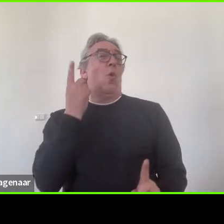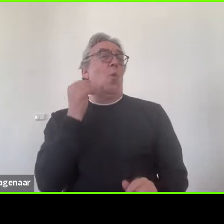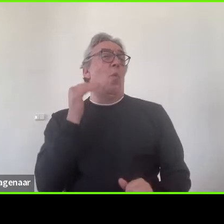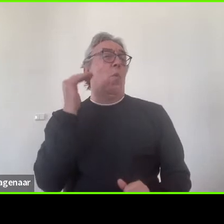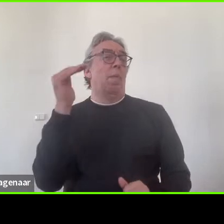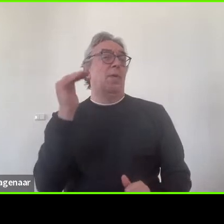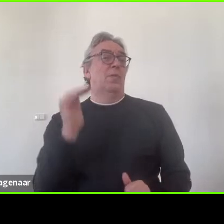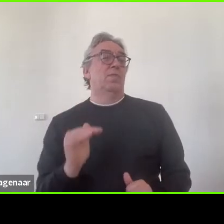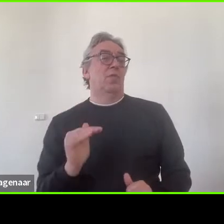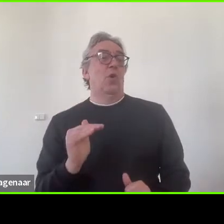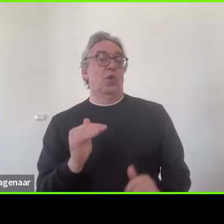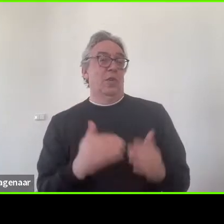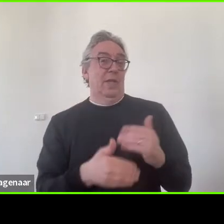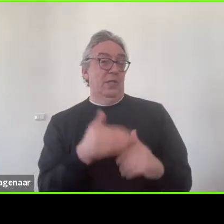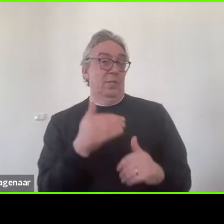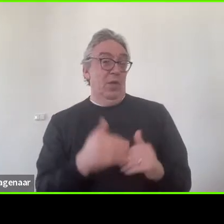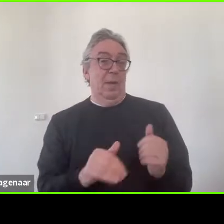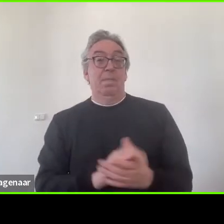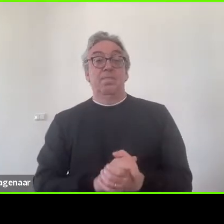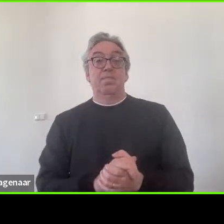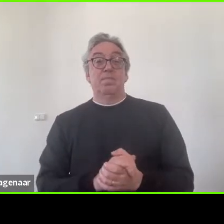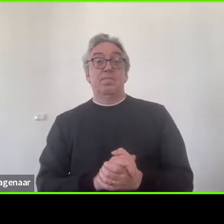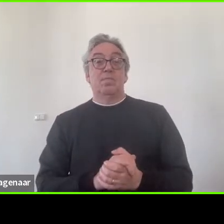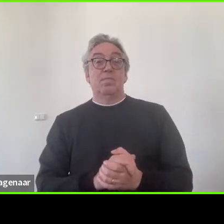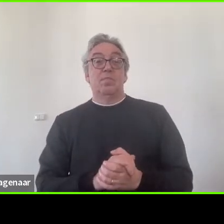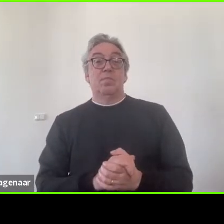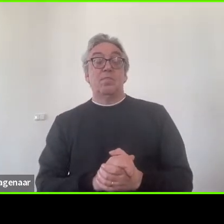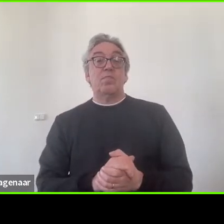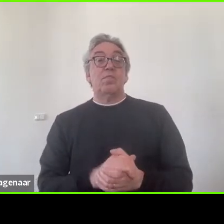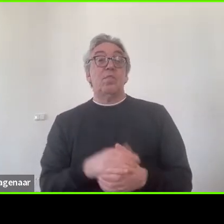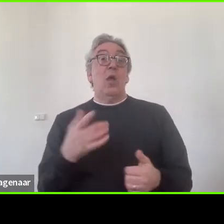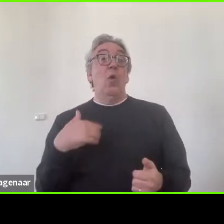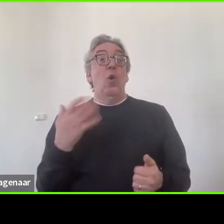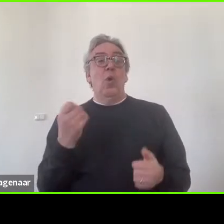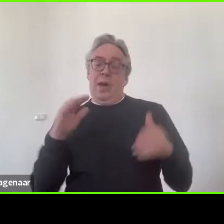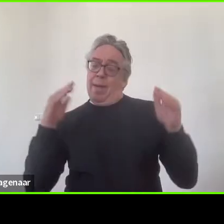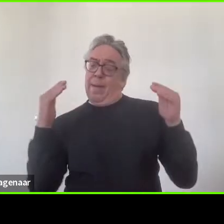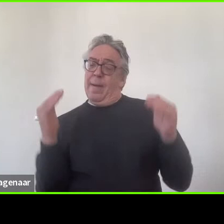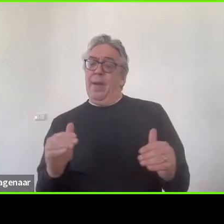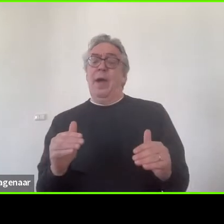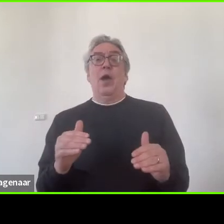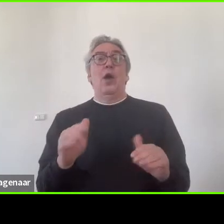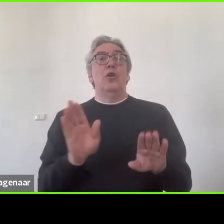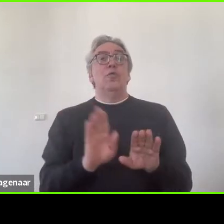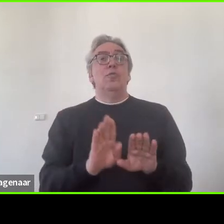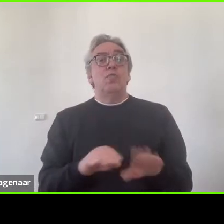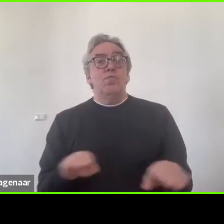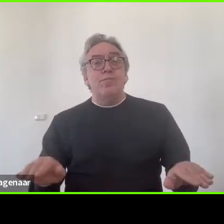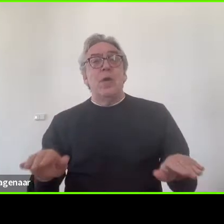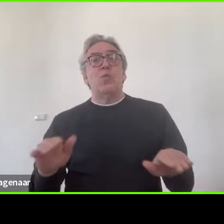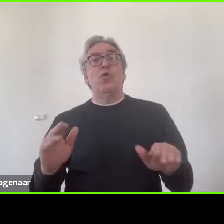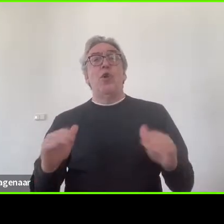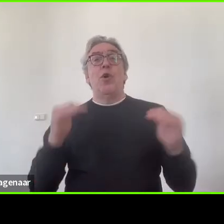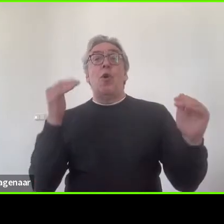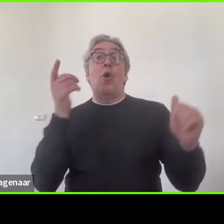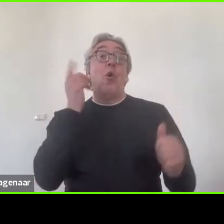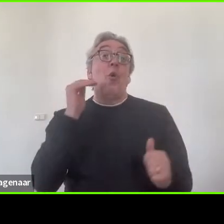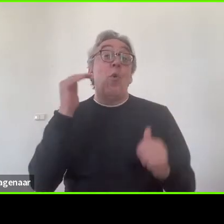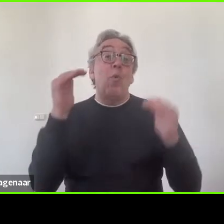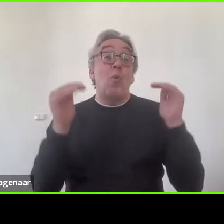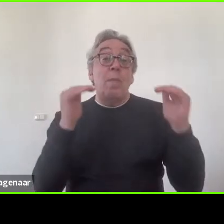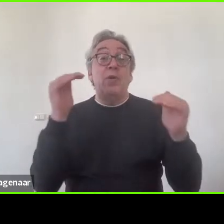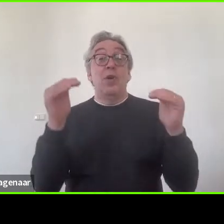policies concerning women, children, and persons with disabilities. Thus, no